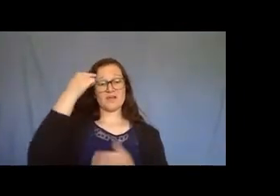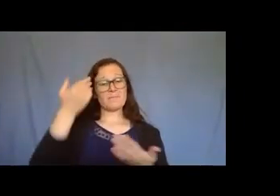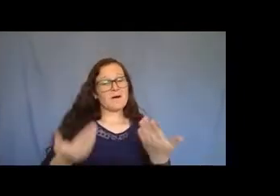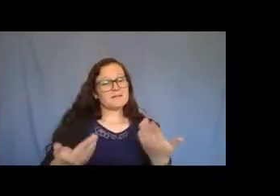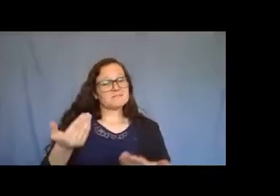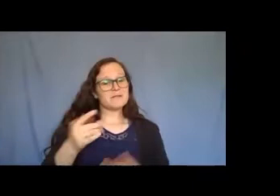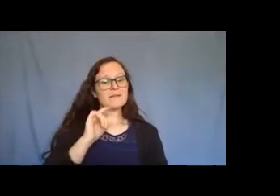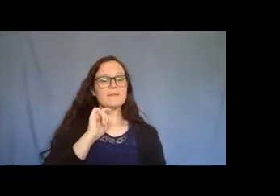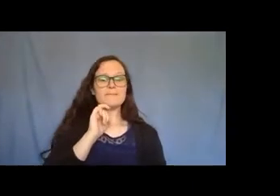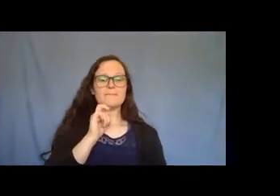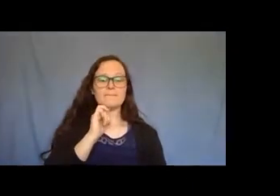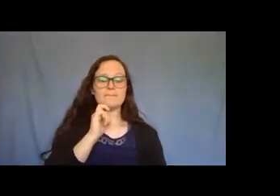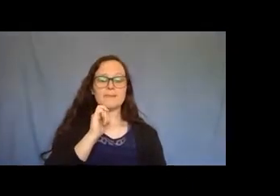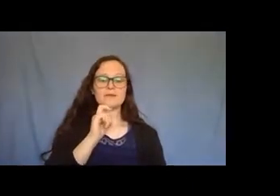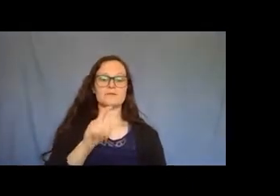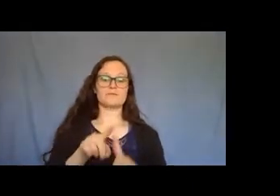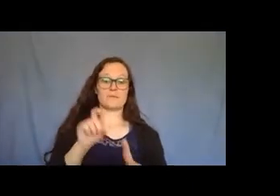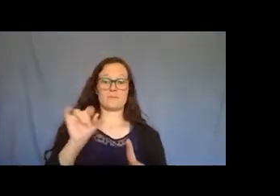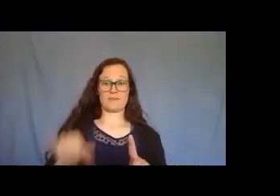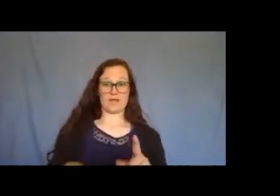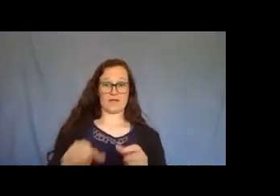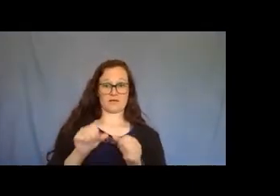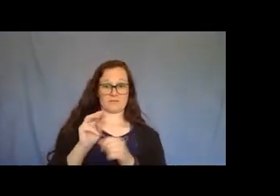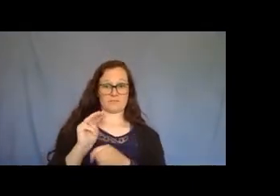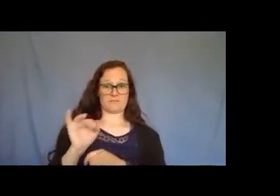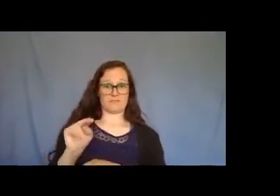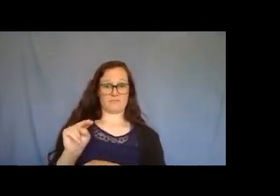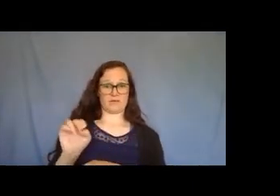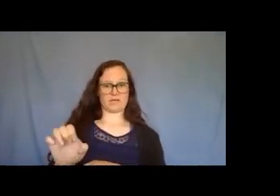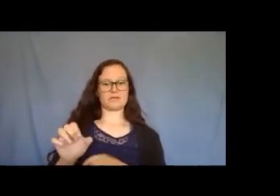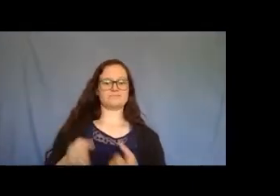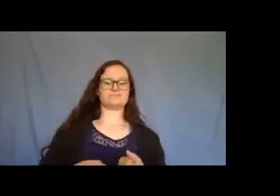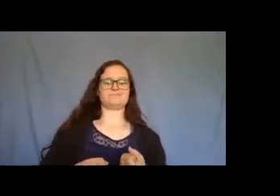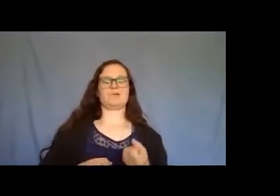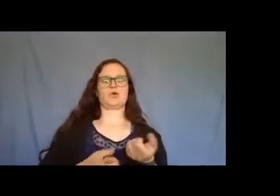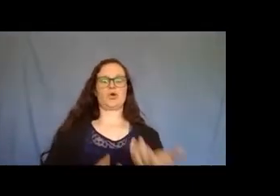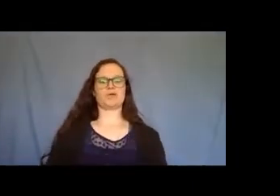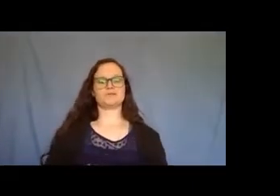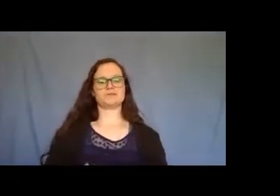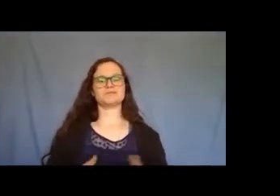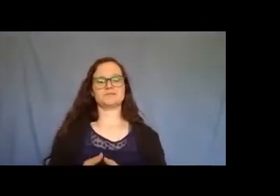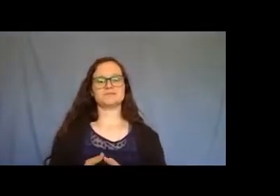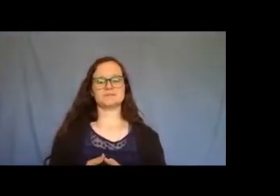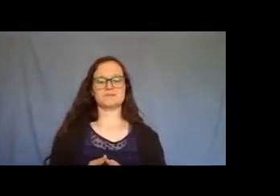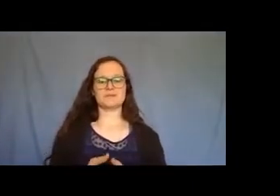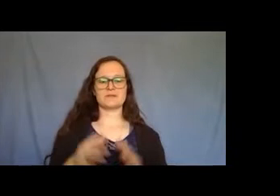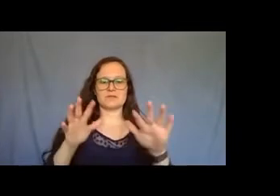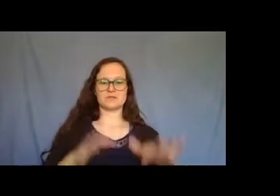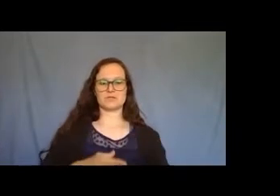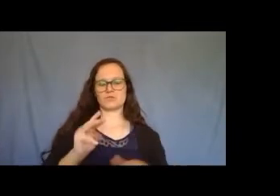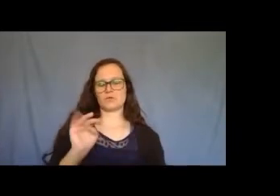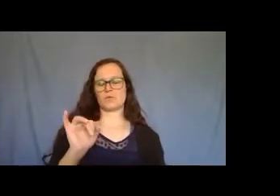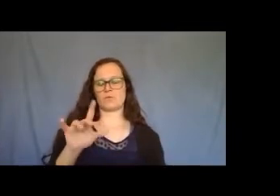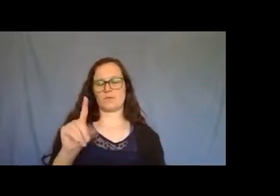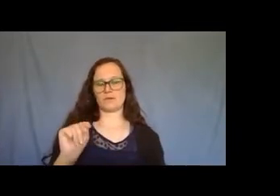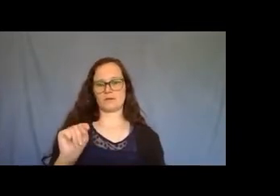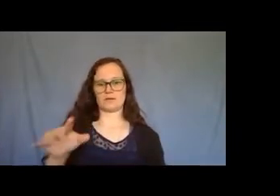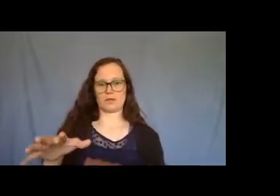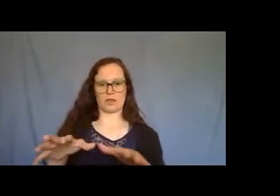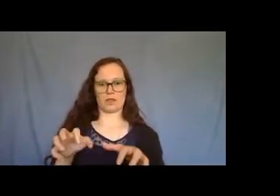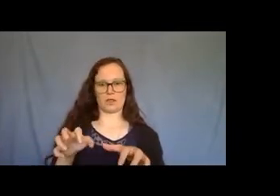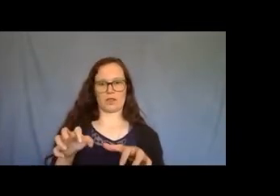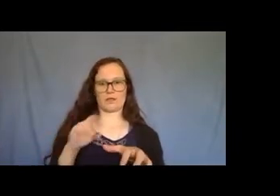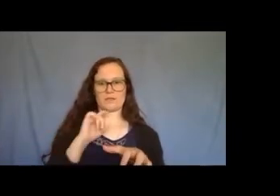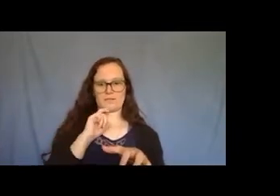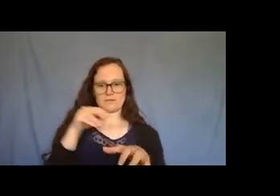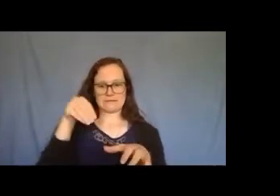2016 spring snowmelt. The report also goes on to say that by the fall of 2016, contamination of metals from the Gold